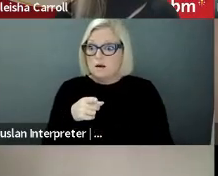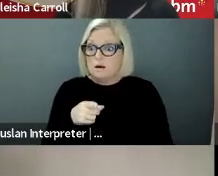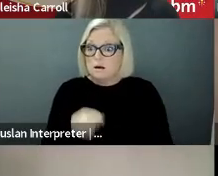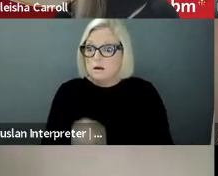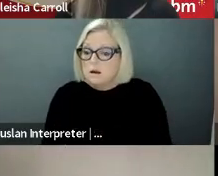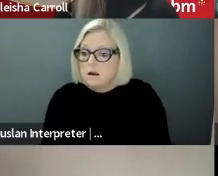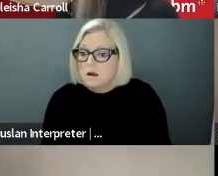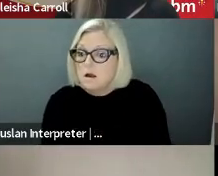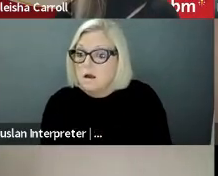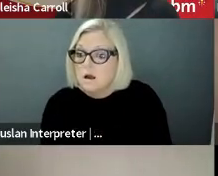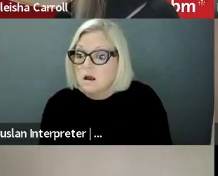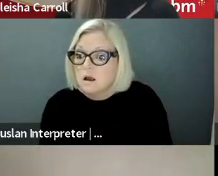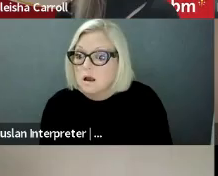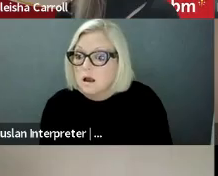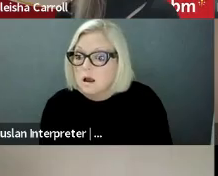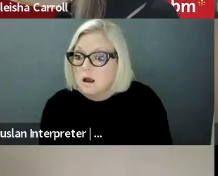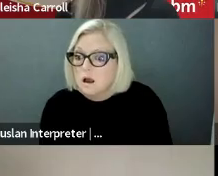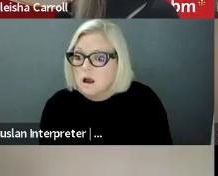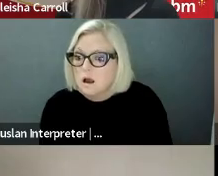side event,